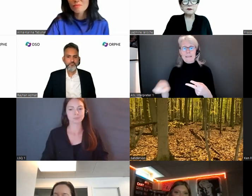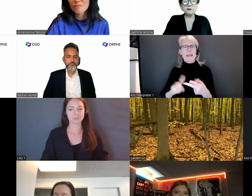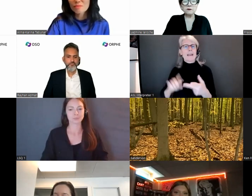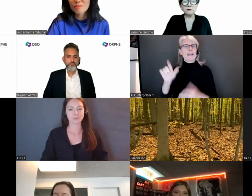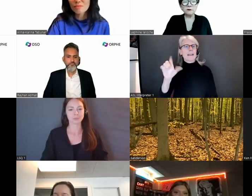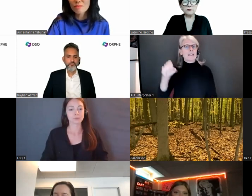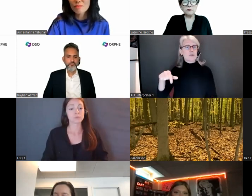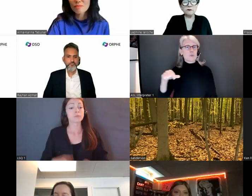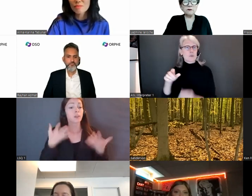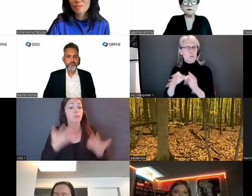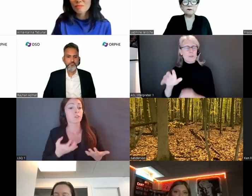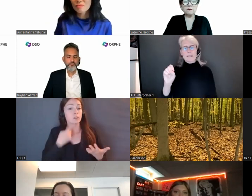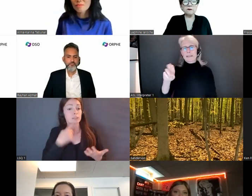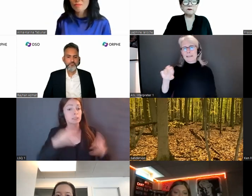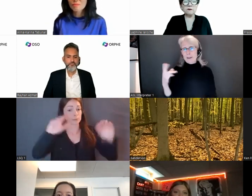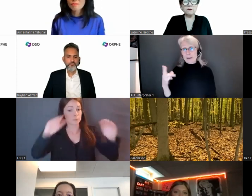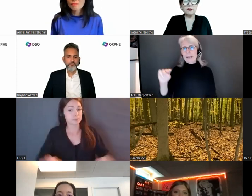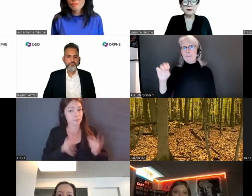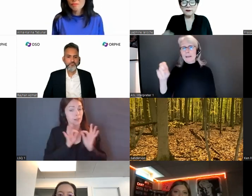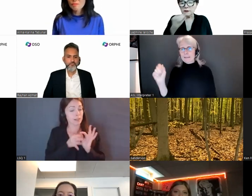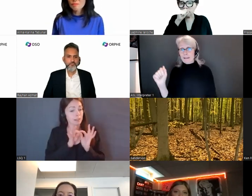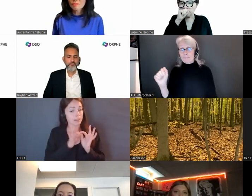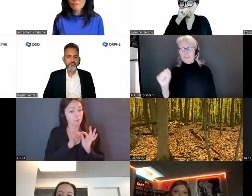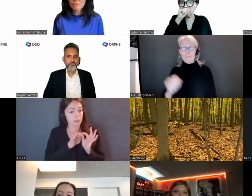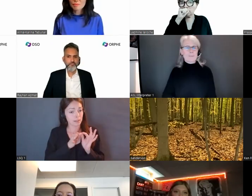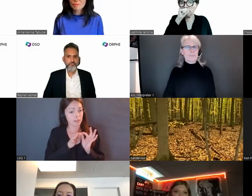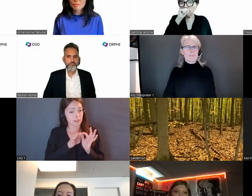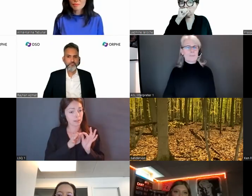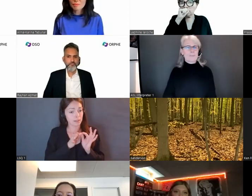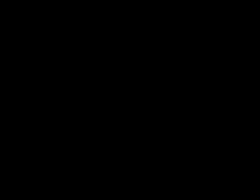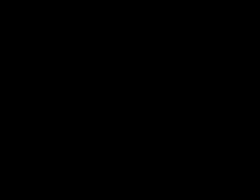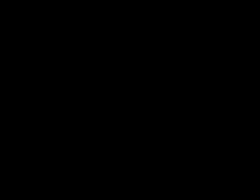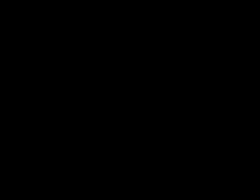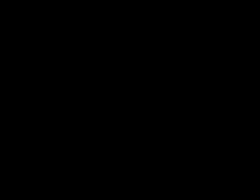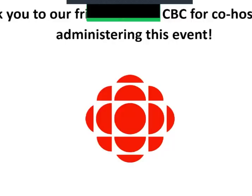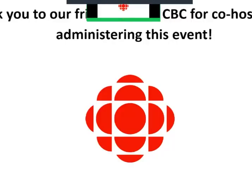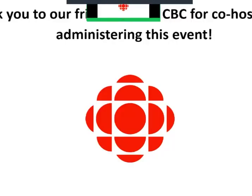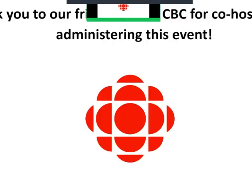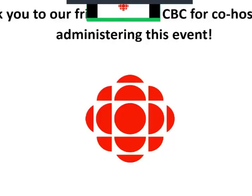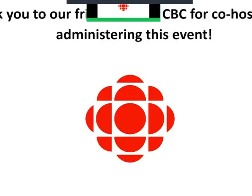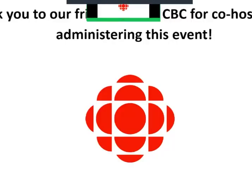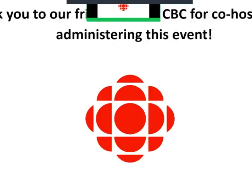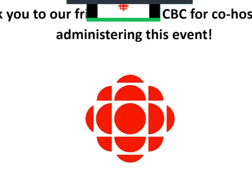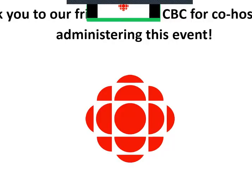interpreters, Sarah Hull and Melissa Ann Jean. Could we please go to slide two, please?